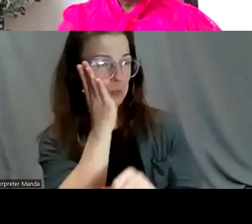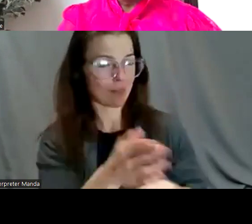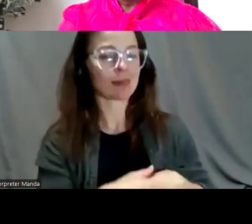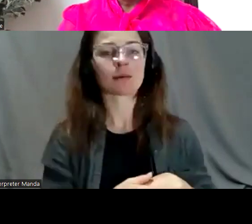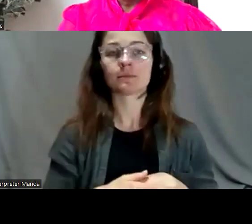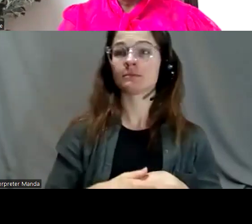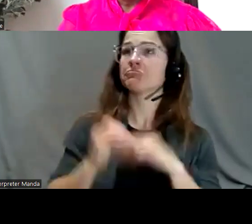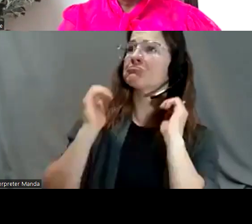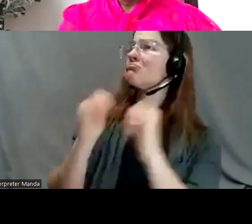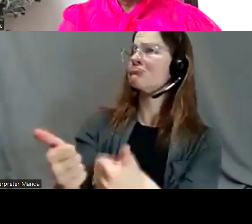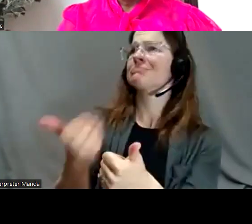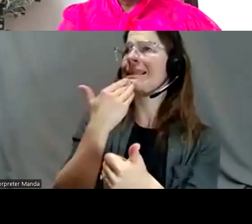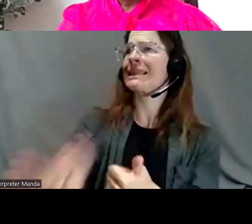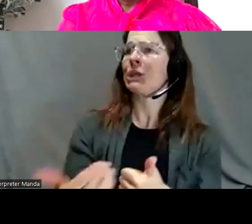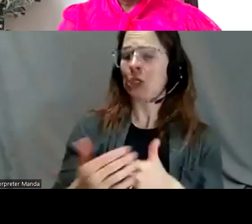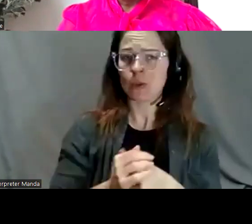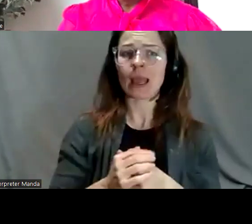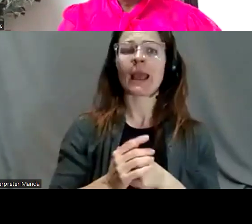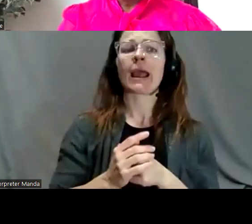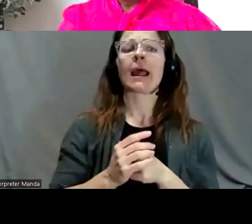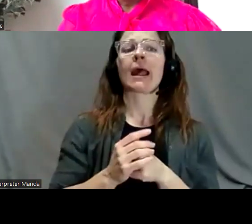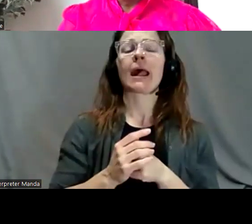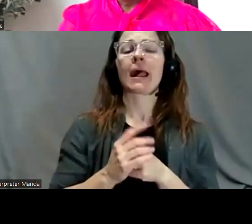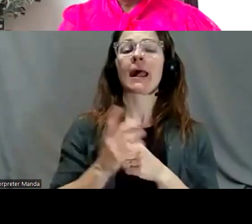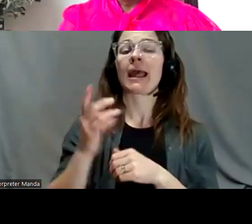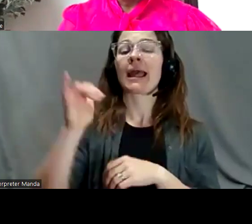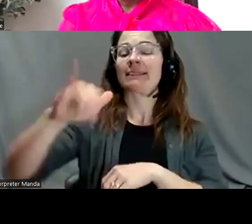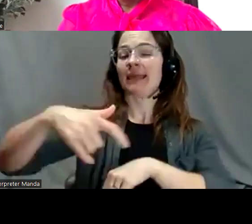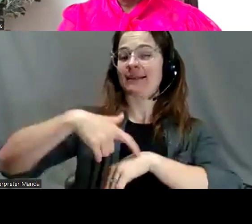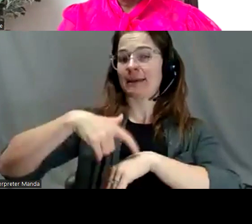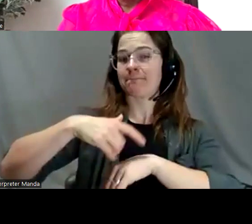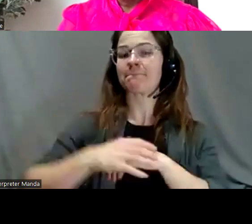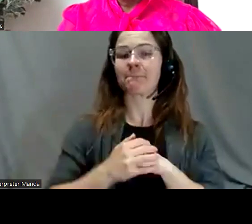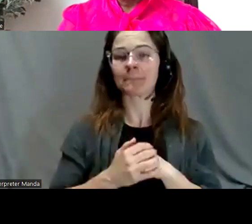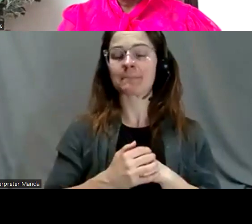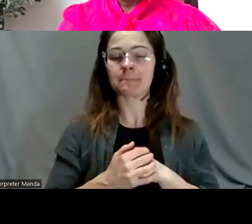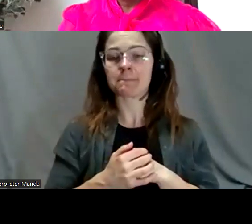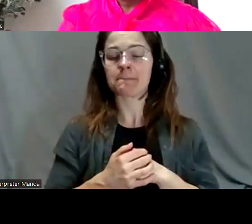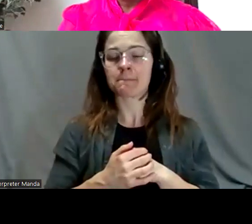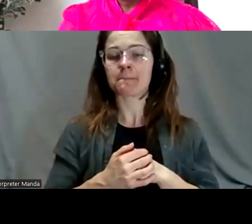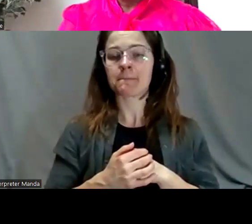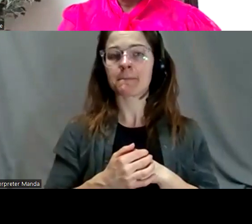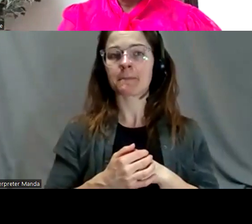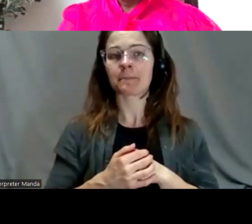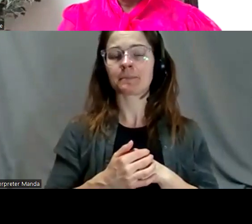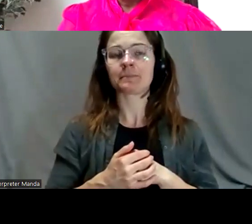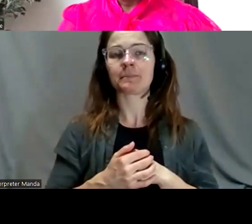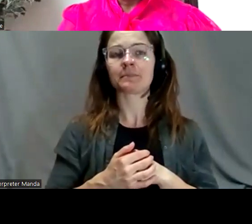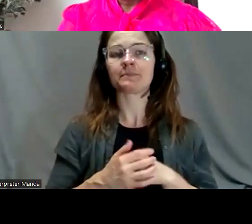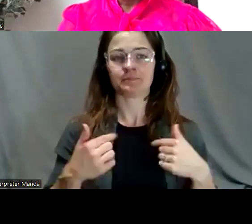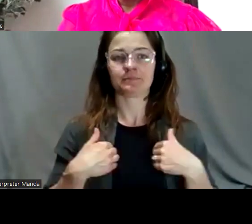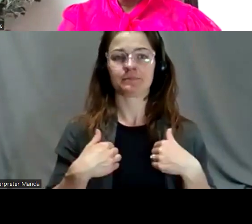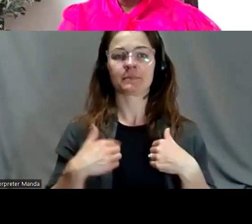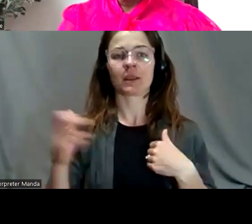I thanked him, and at that time, I went to Recordings